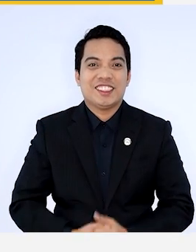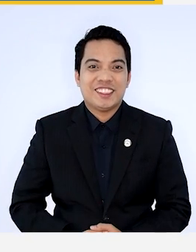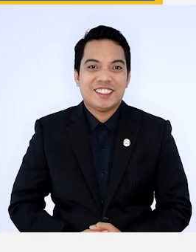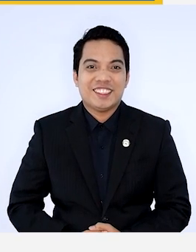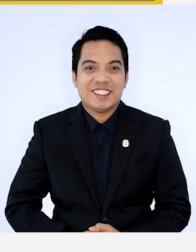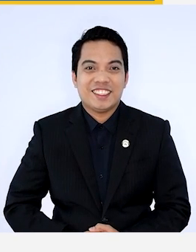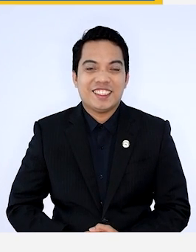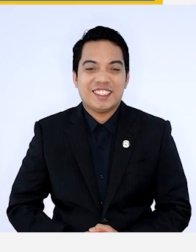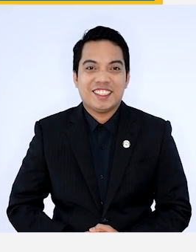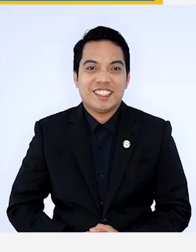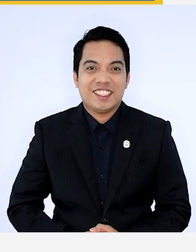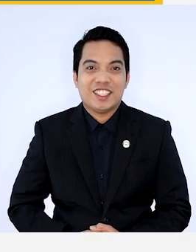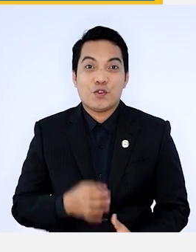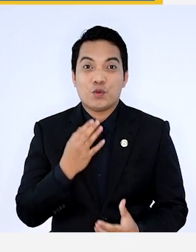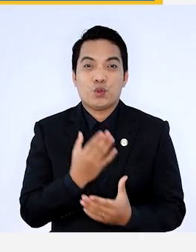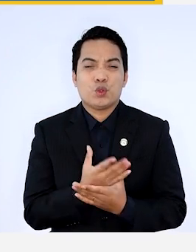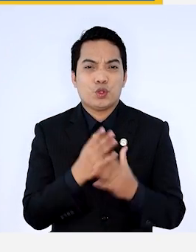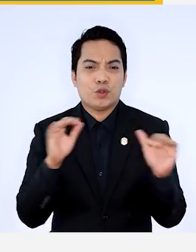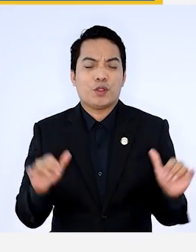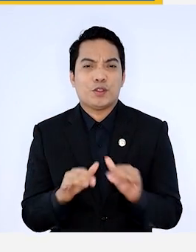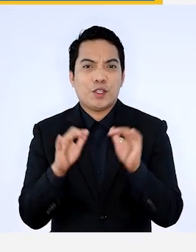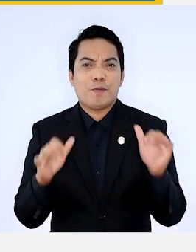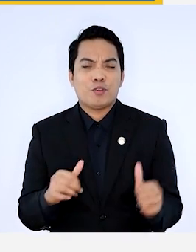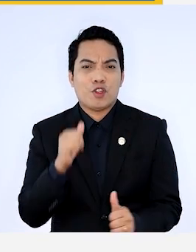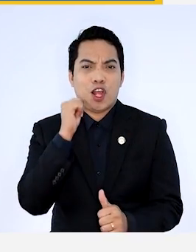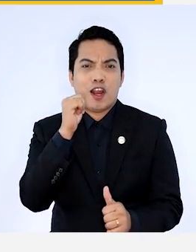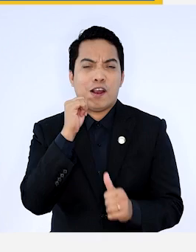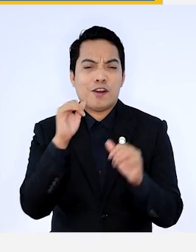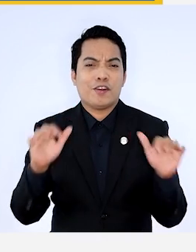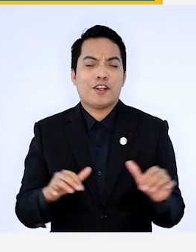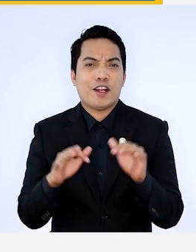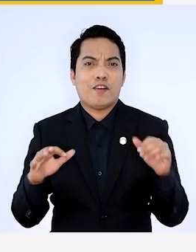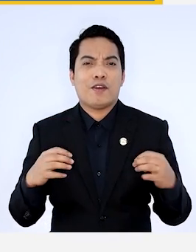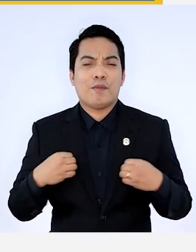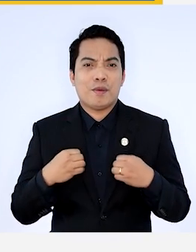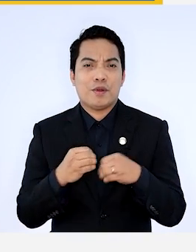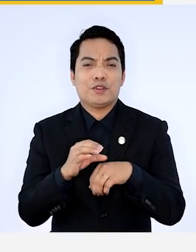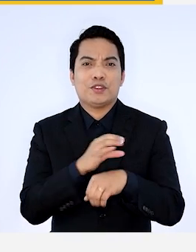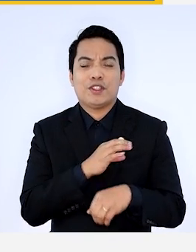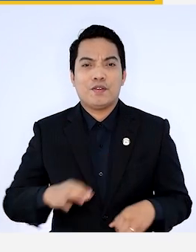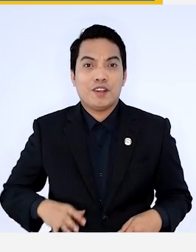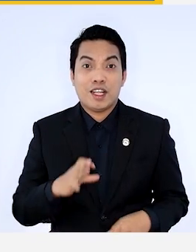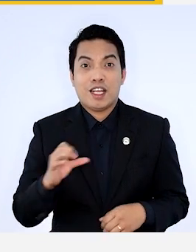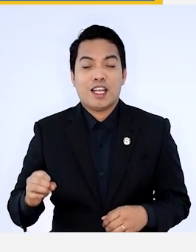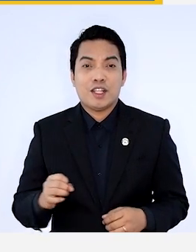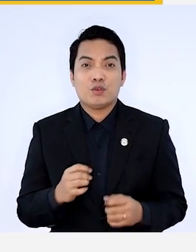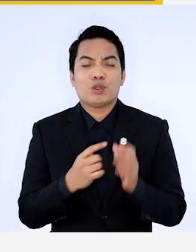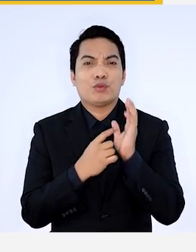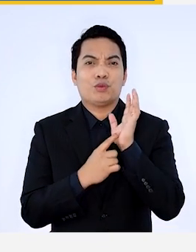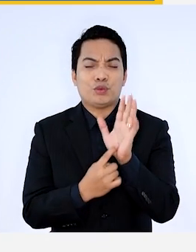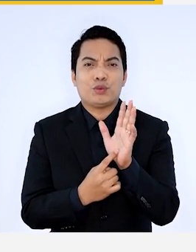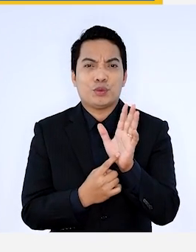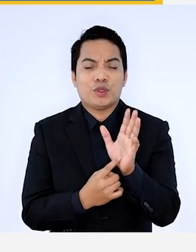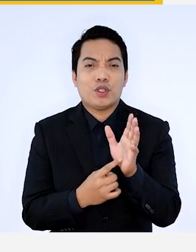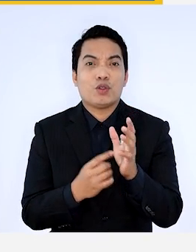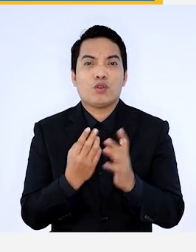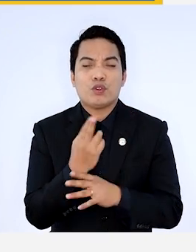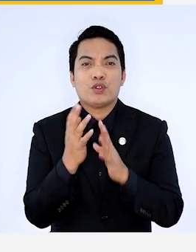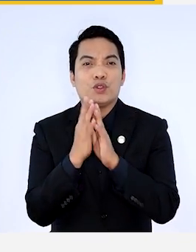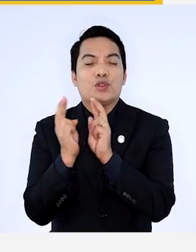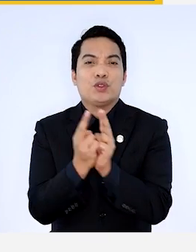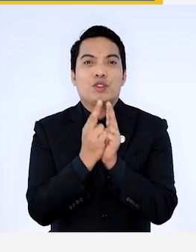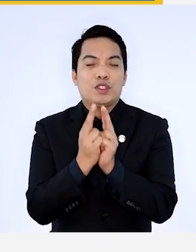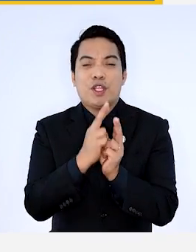News. Good deeds are the daily norm for the members of the Church of Christ, and deeds are witnessed through their unity